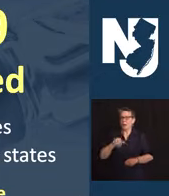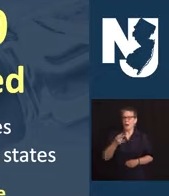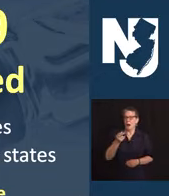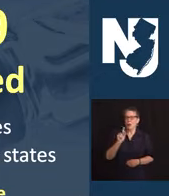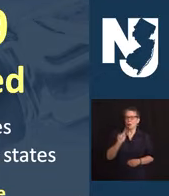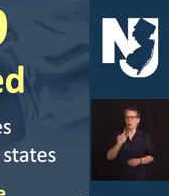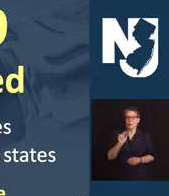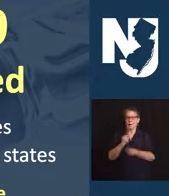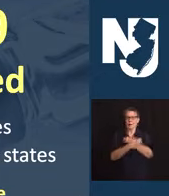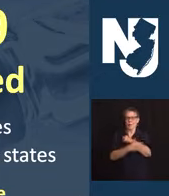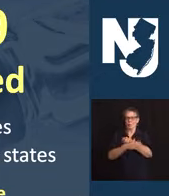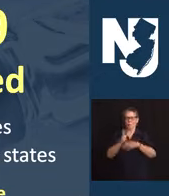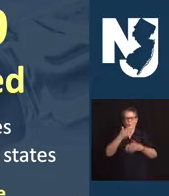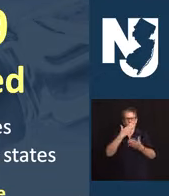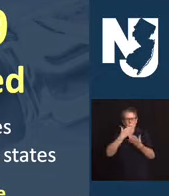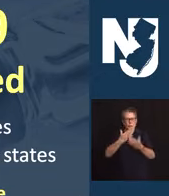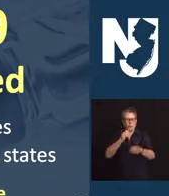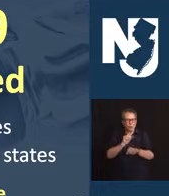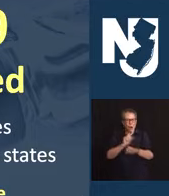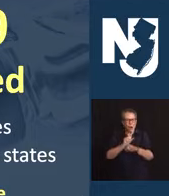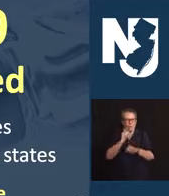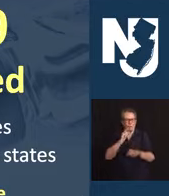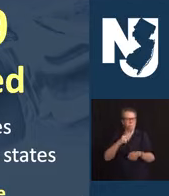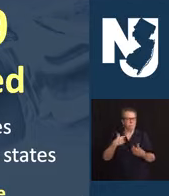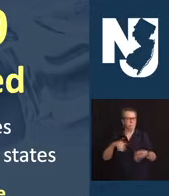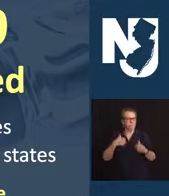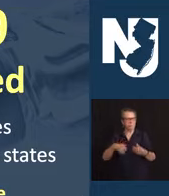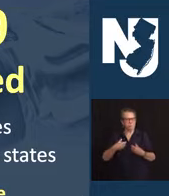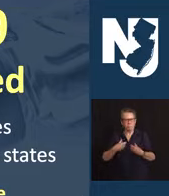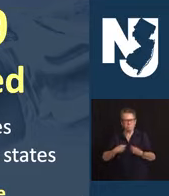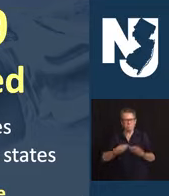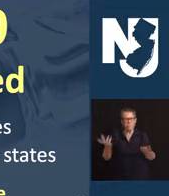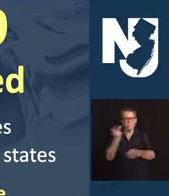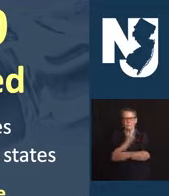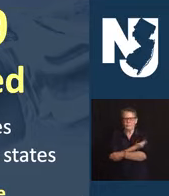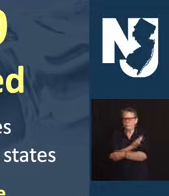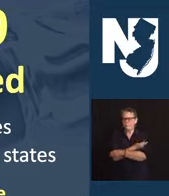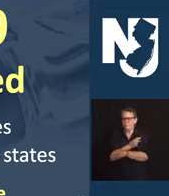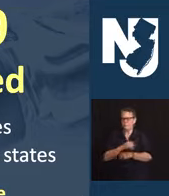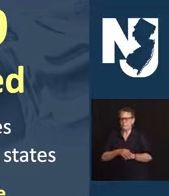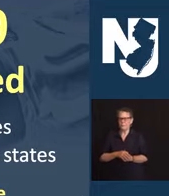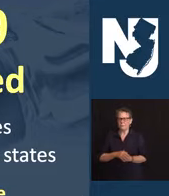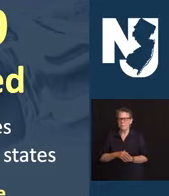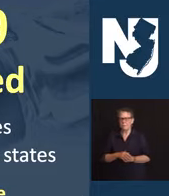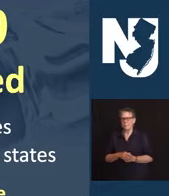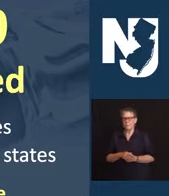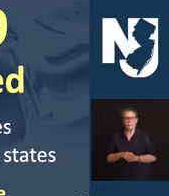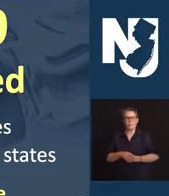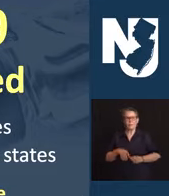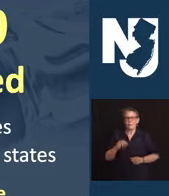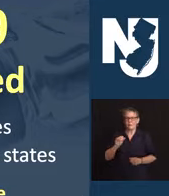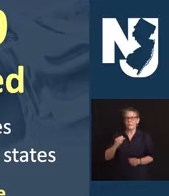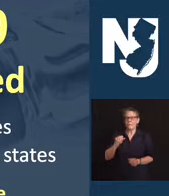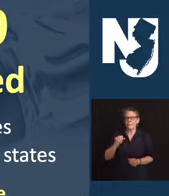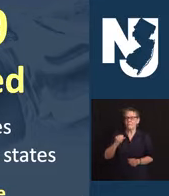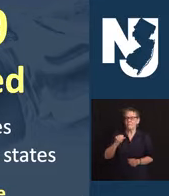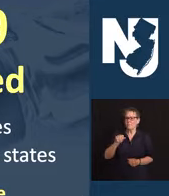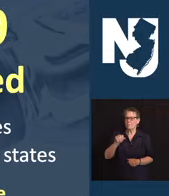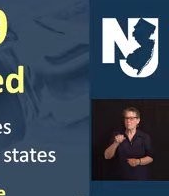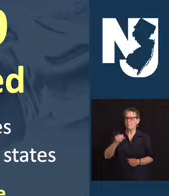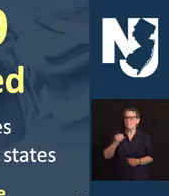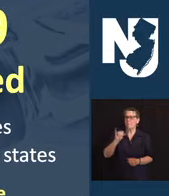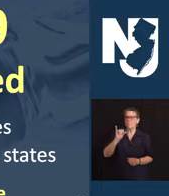same time nearly 4.5 million New Jersey residents have received at least their first vaccination shot at one of